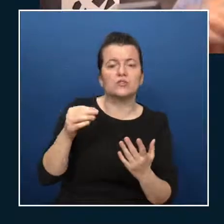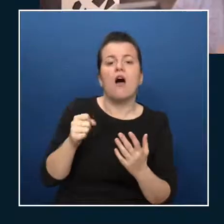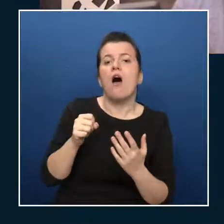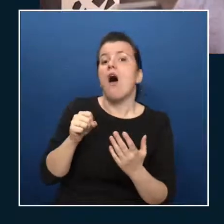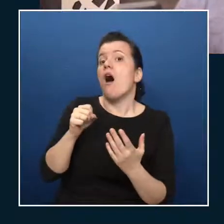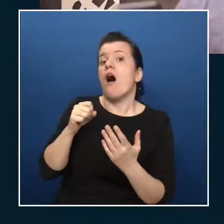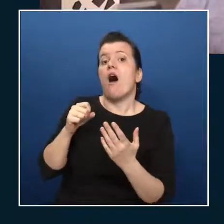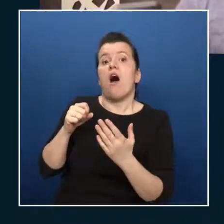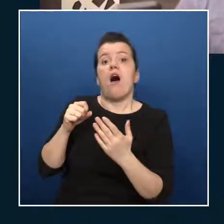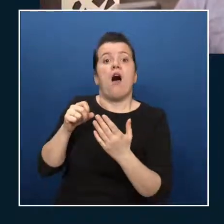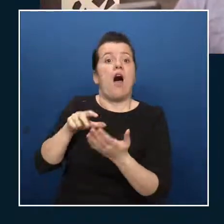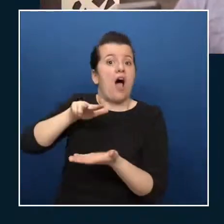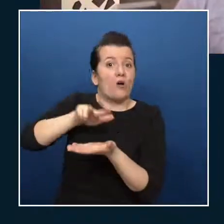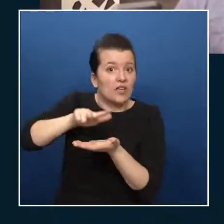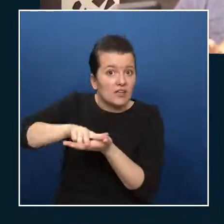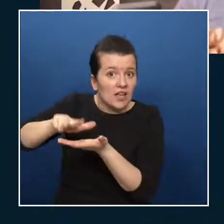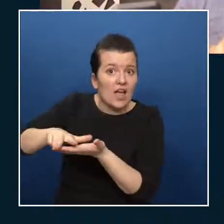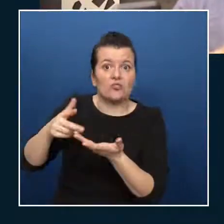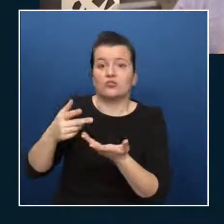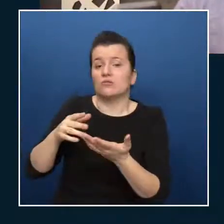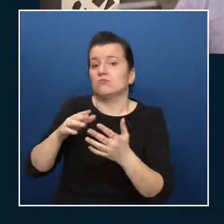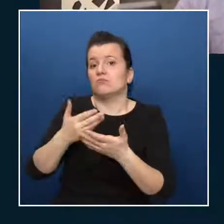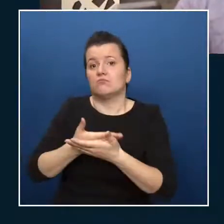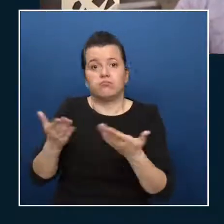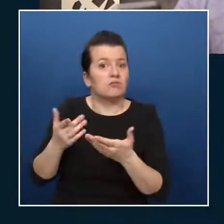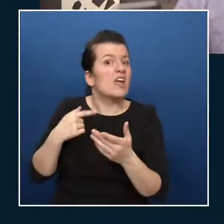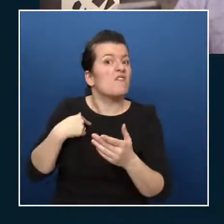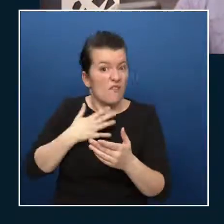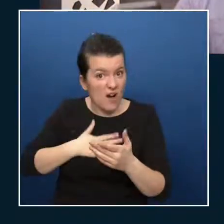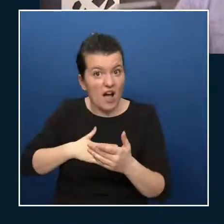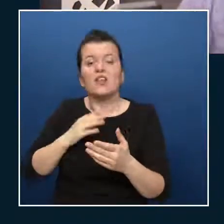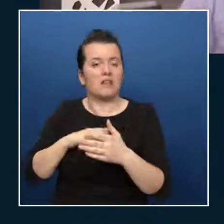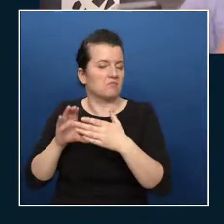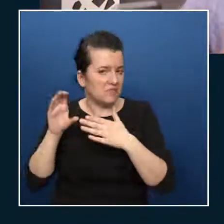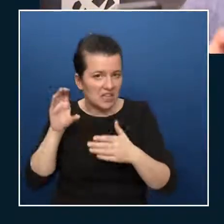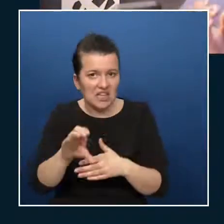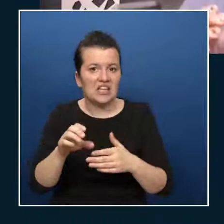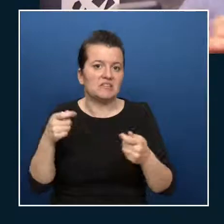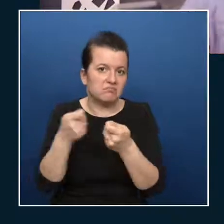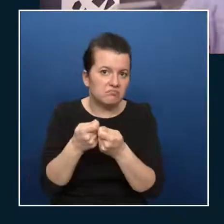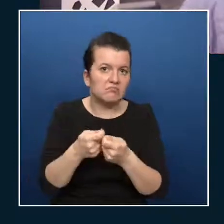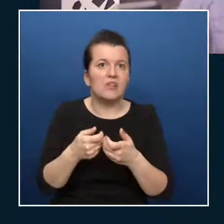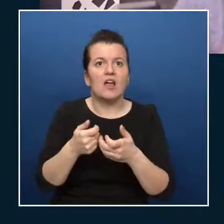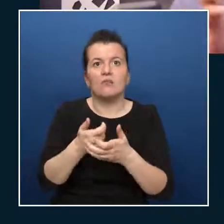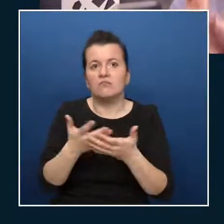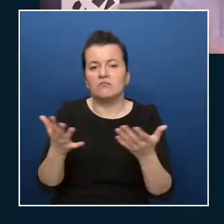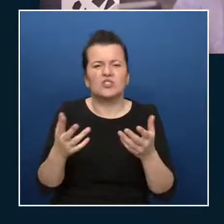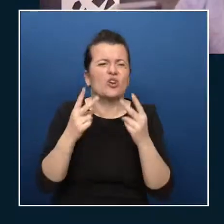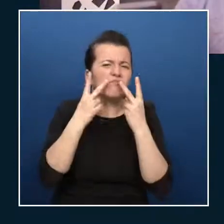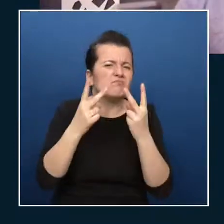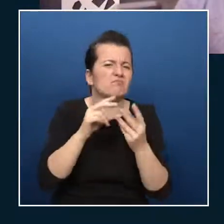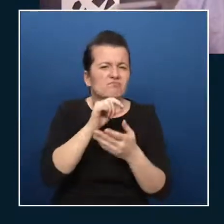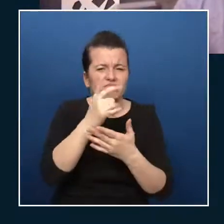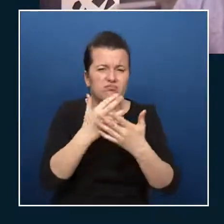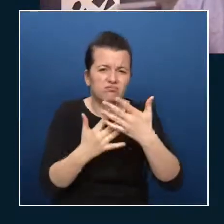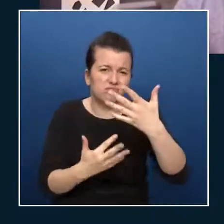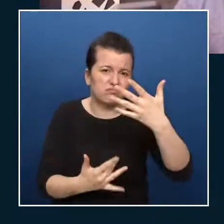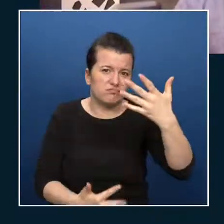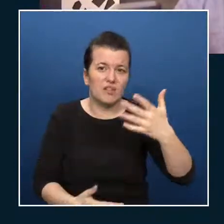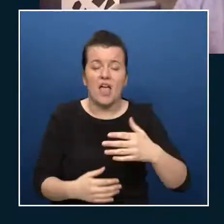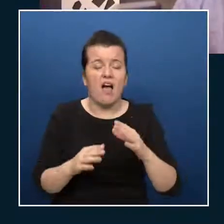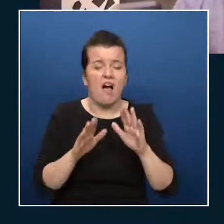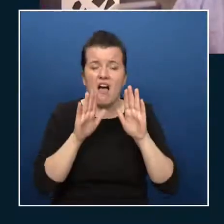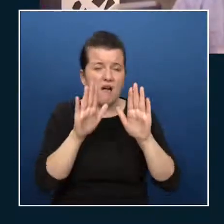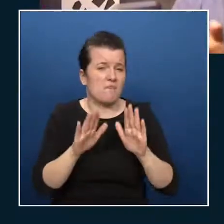email validation if you need it, a full-blown CMS for managing your data if you need it, tons and tons of other really amazing stuff